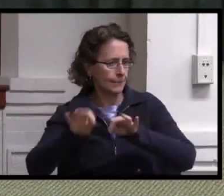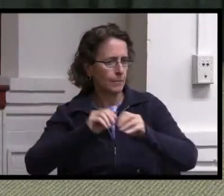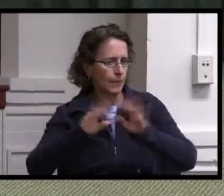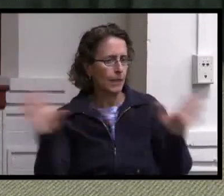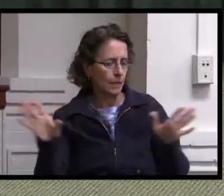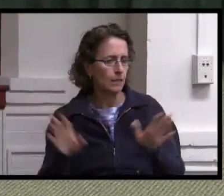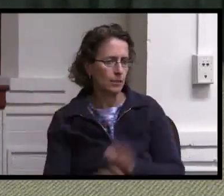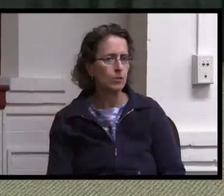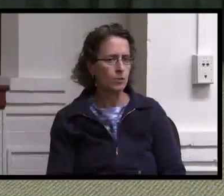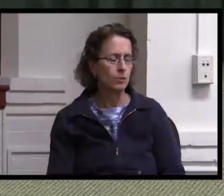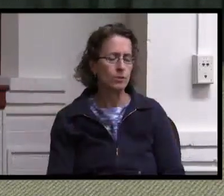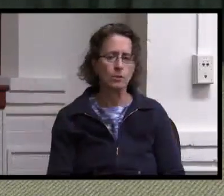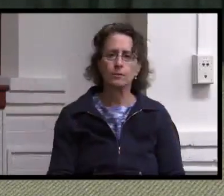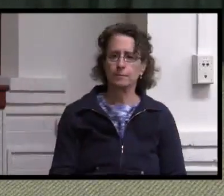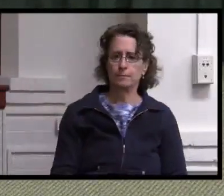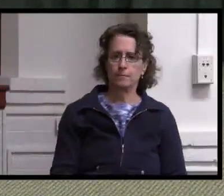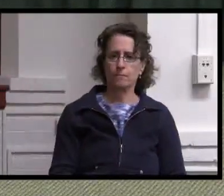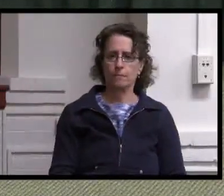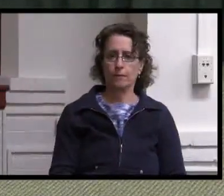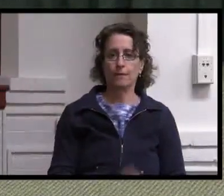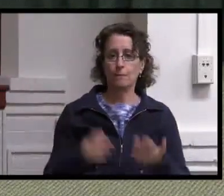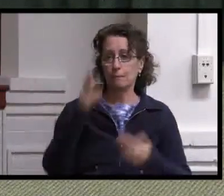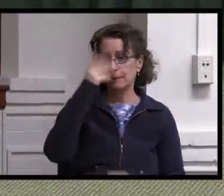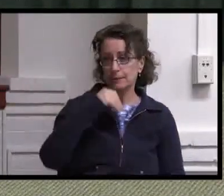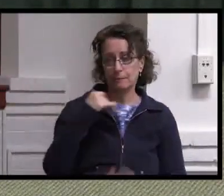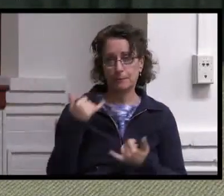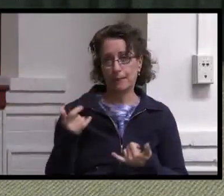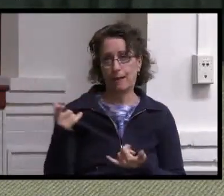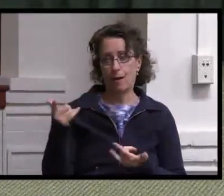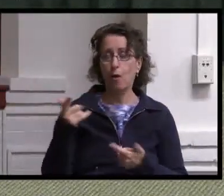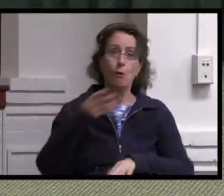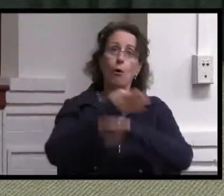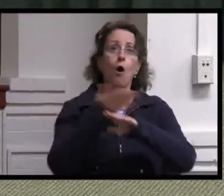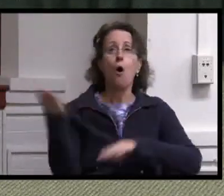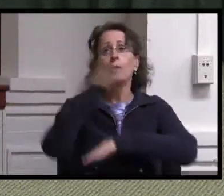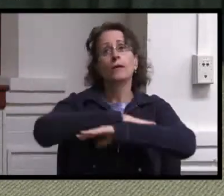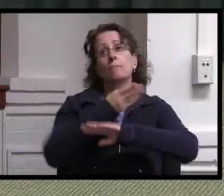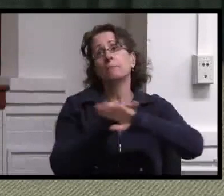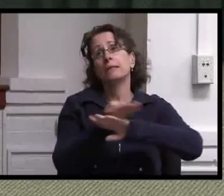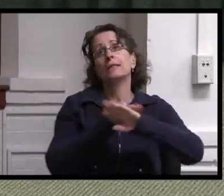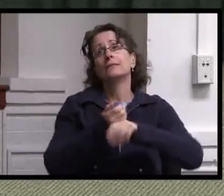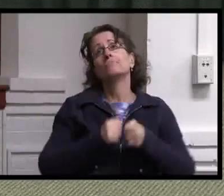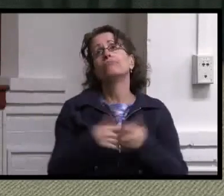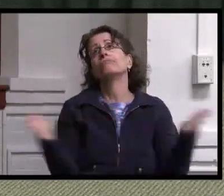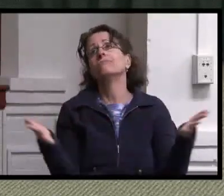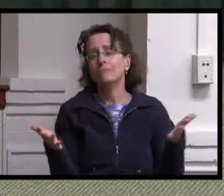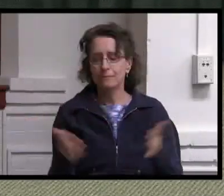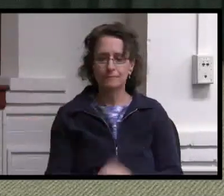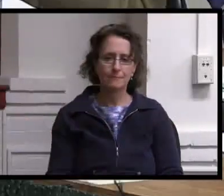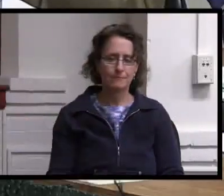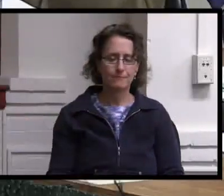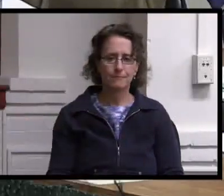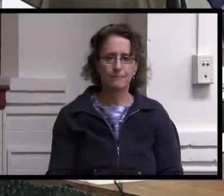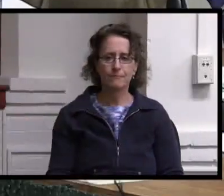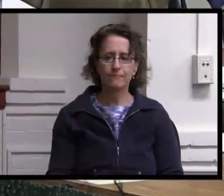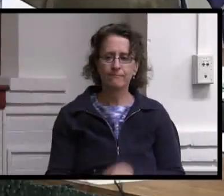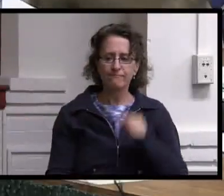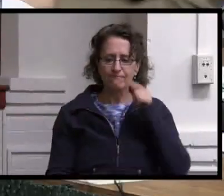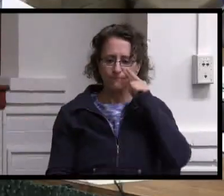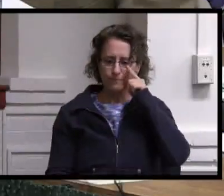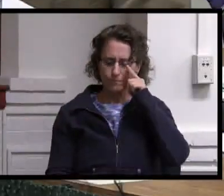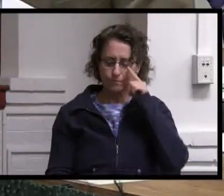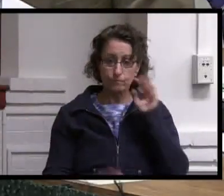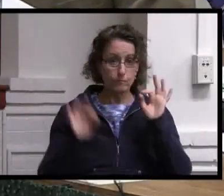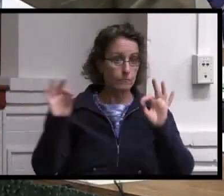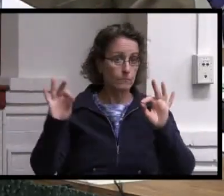Yeah. Yeah. Okay. He's probably asleep by now in that tent. I hope the mosquitoes. Okay, so everybody